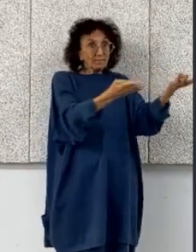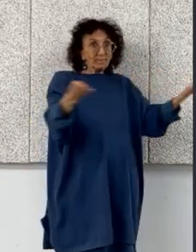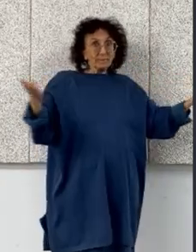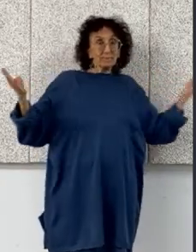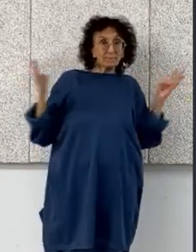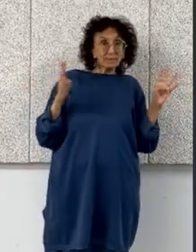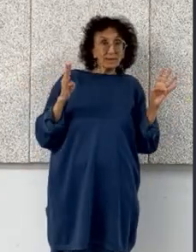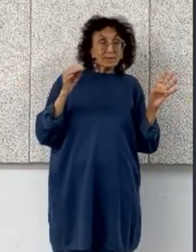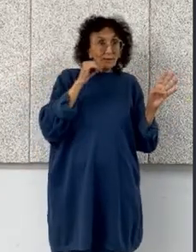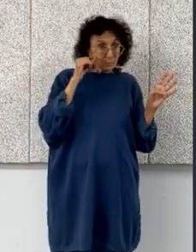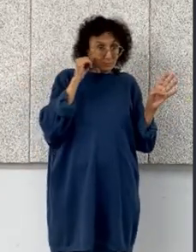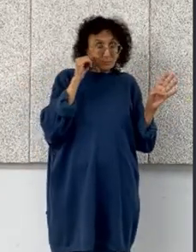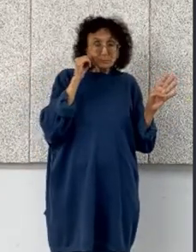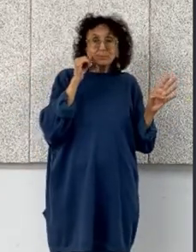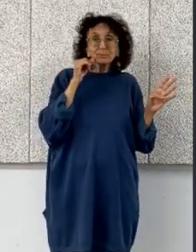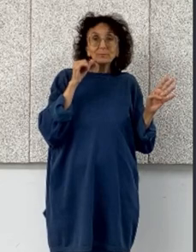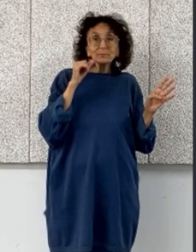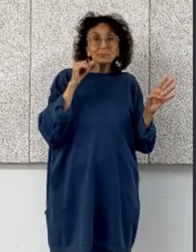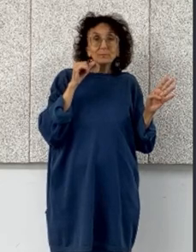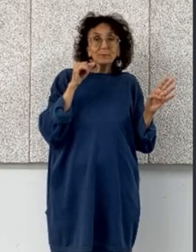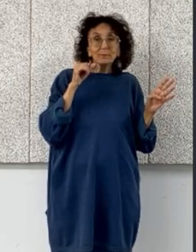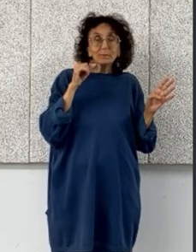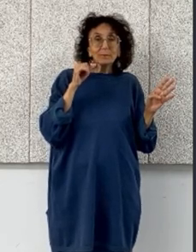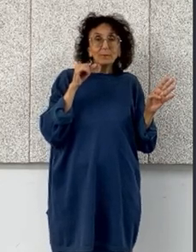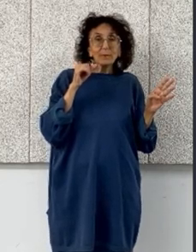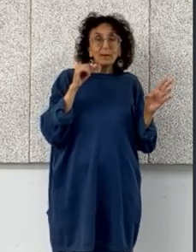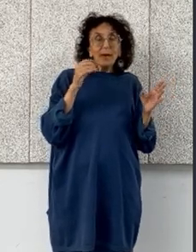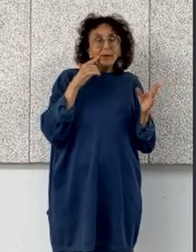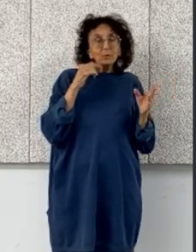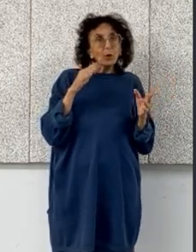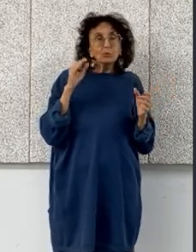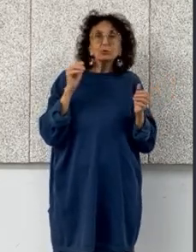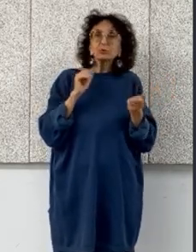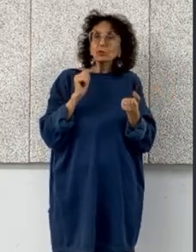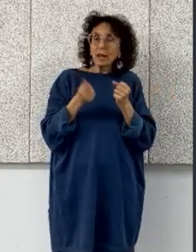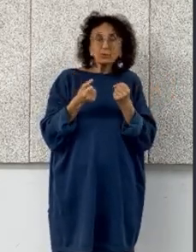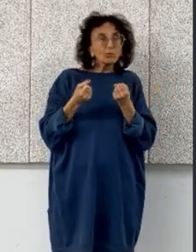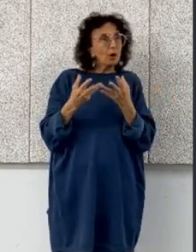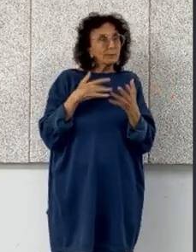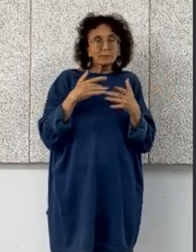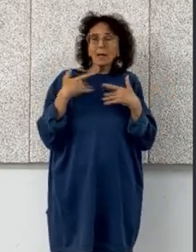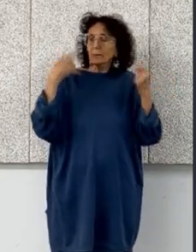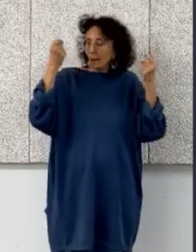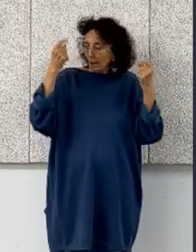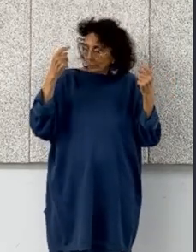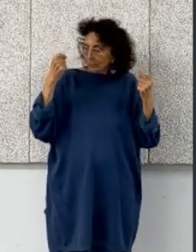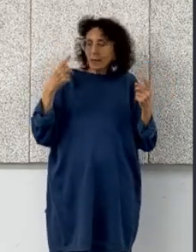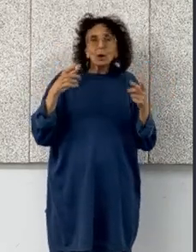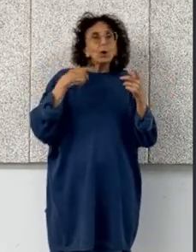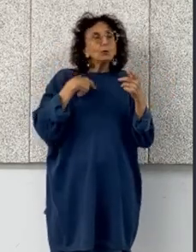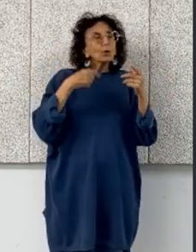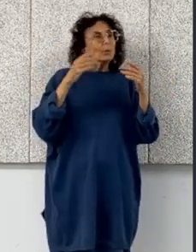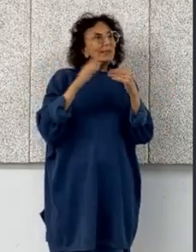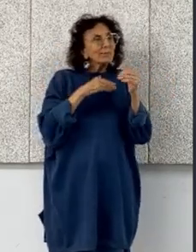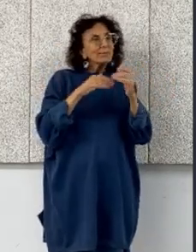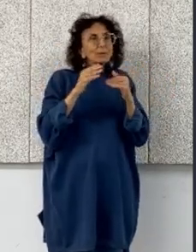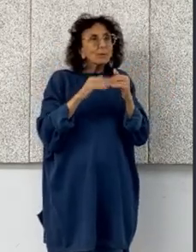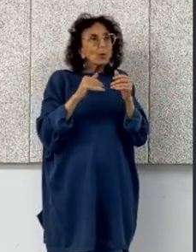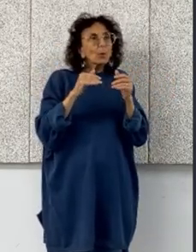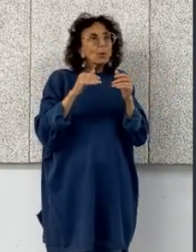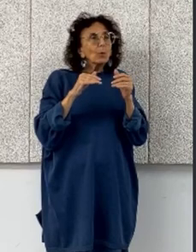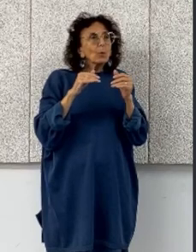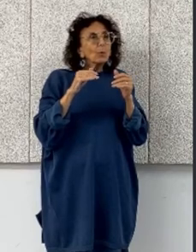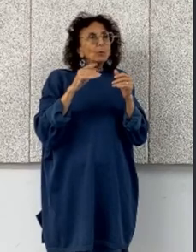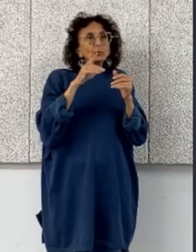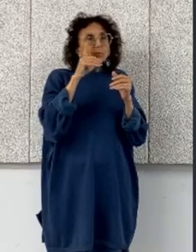And it was so, I know change is anxiety making, right? And so we were trying to do it in a way that even though there was nothing that people needed